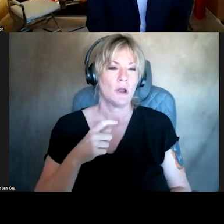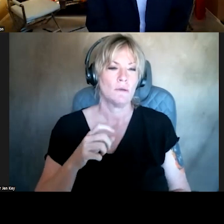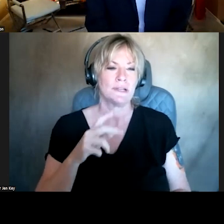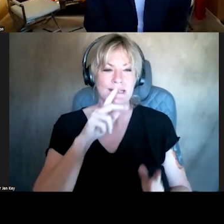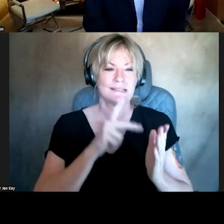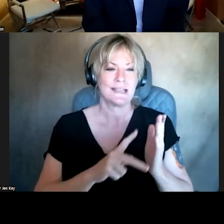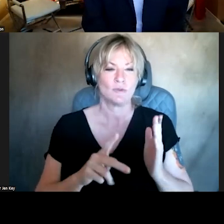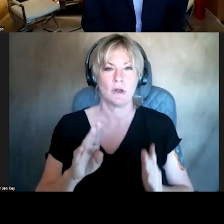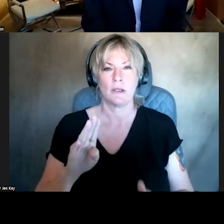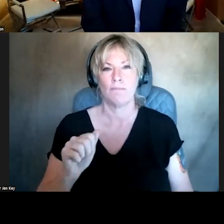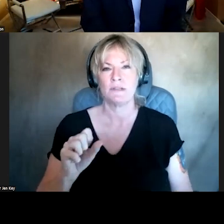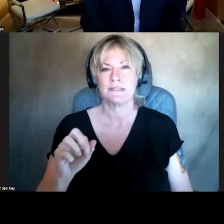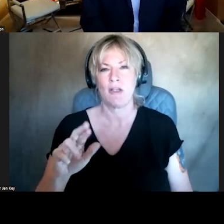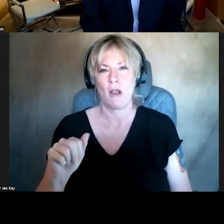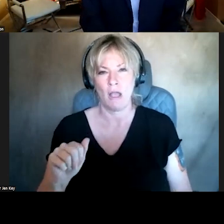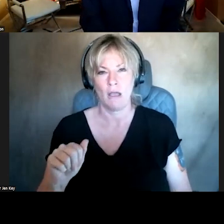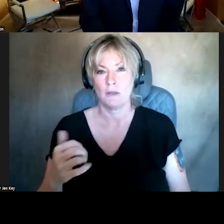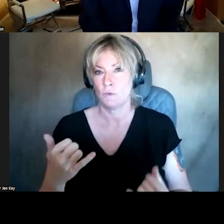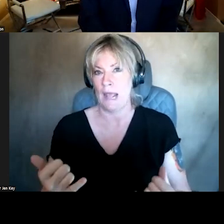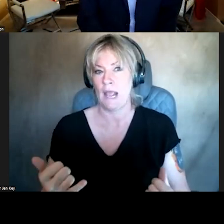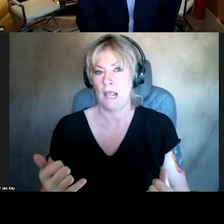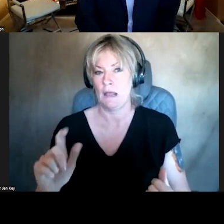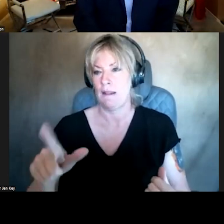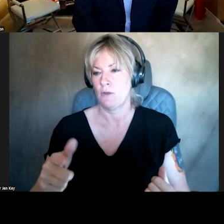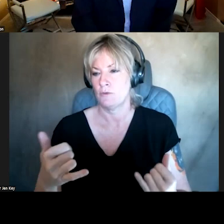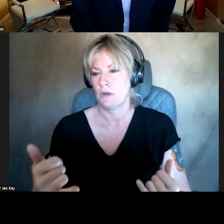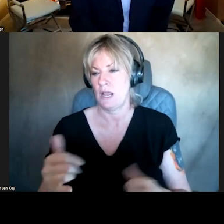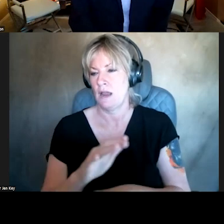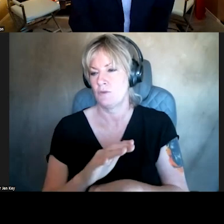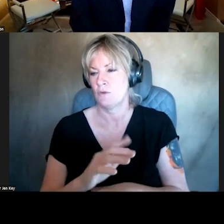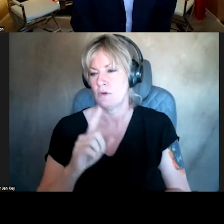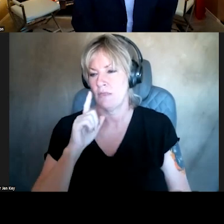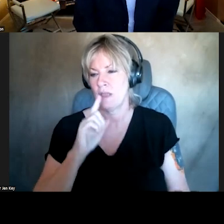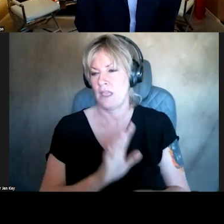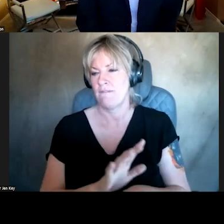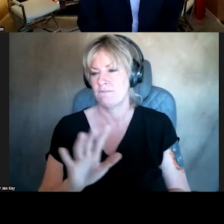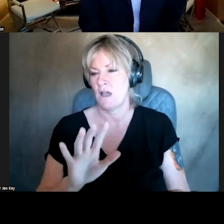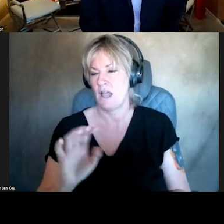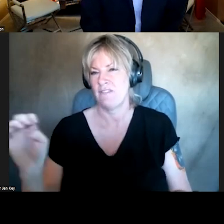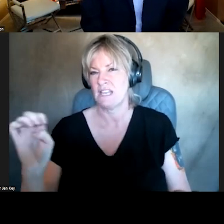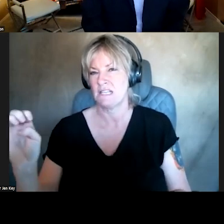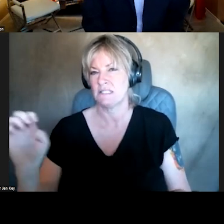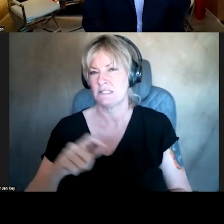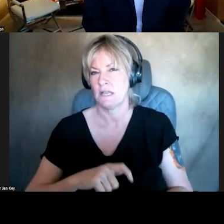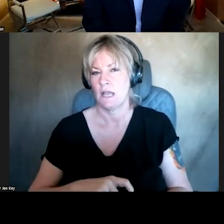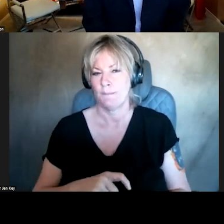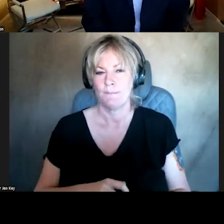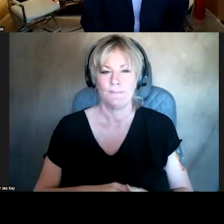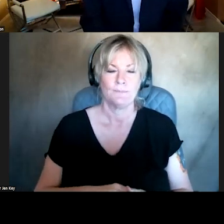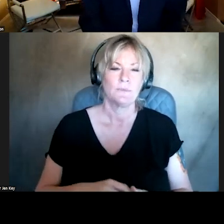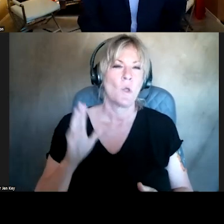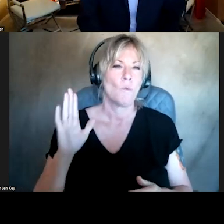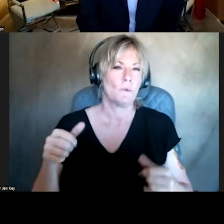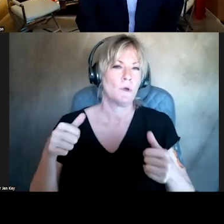Secretary Becerra. It's today. It's later today. I think it's 5 o'clock on the East Coast, if I remember correctly. But we'll put